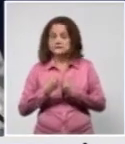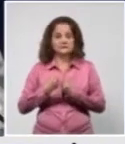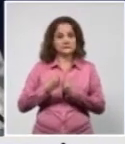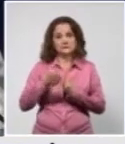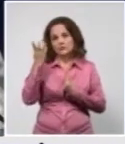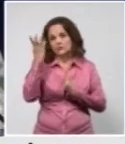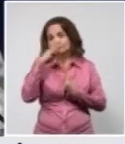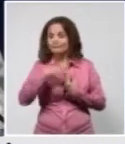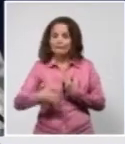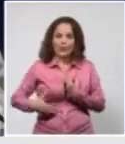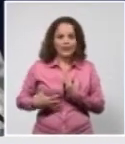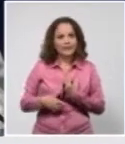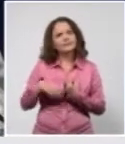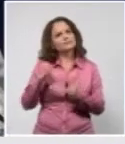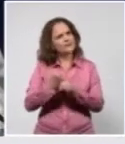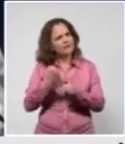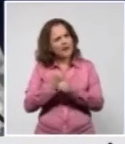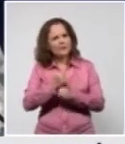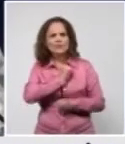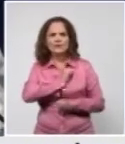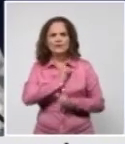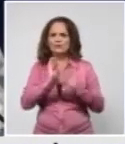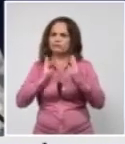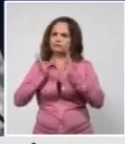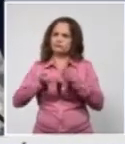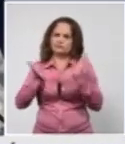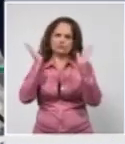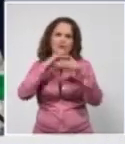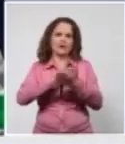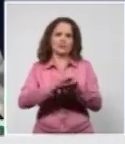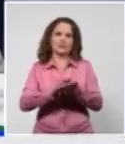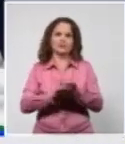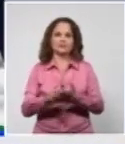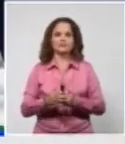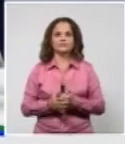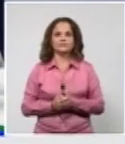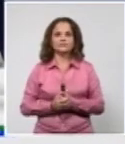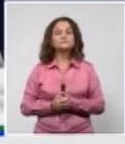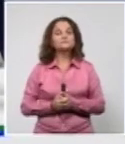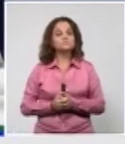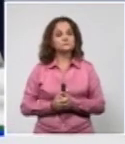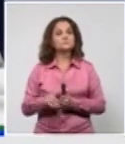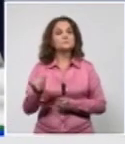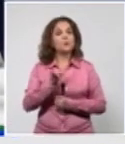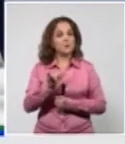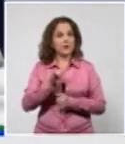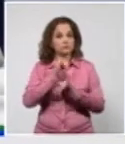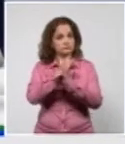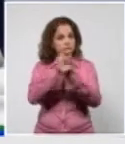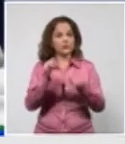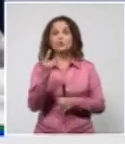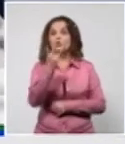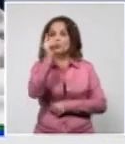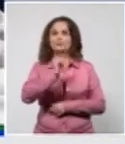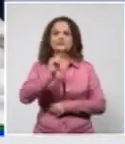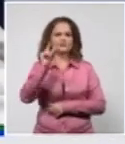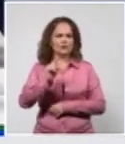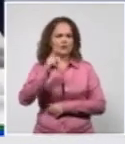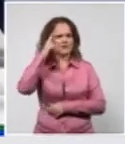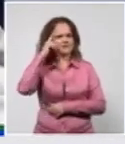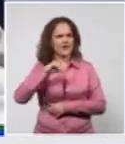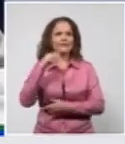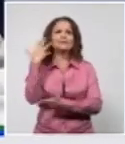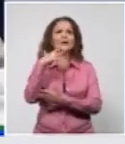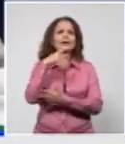patients evacuated at the start of the pandemic. Yesterday, 79 patients were discharged from hospital, a